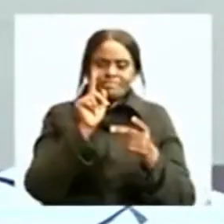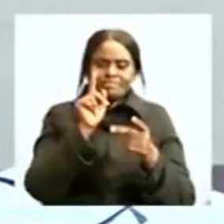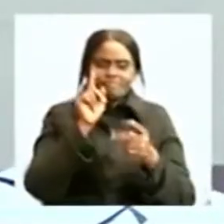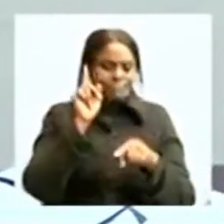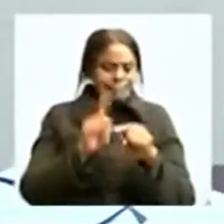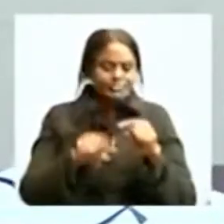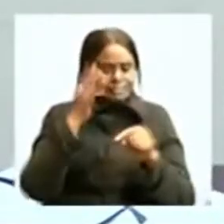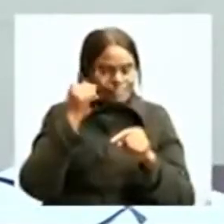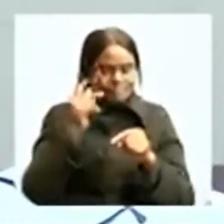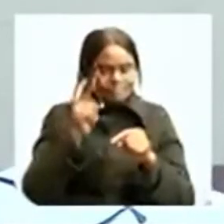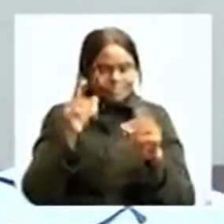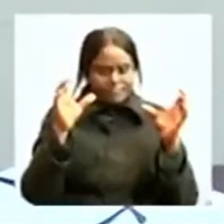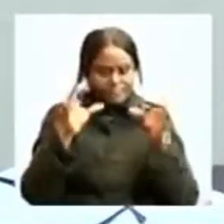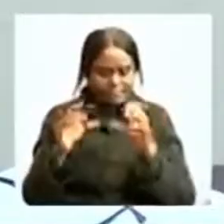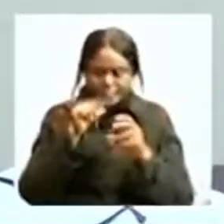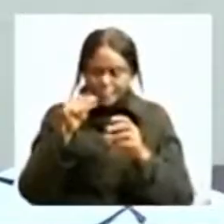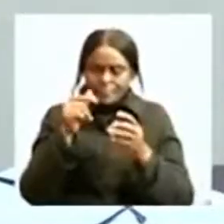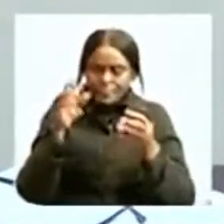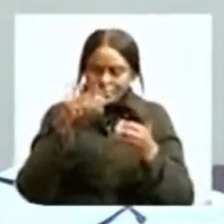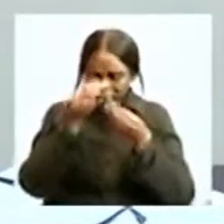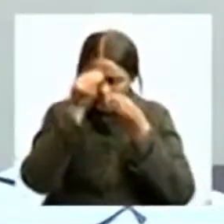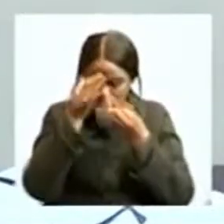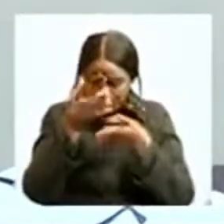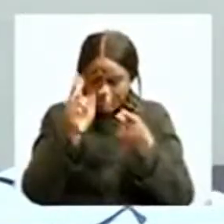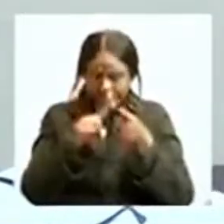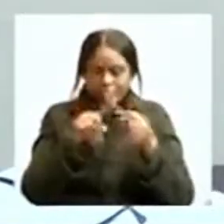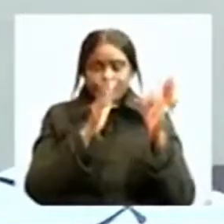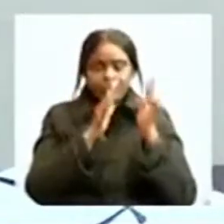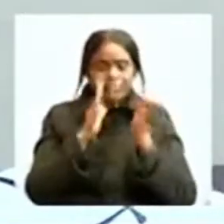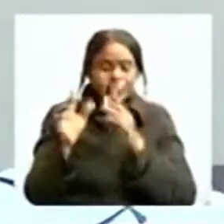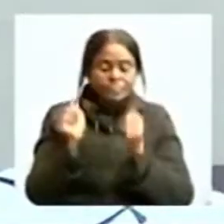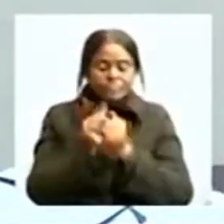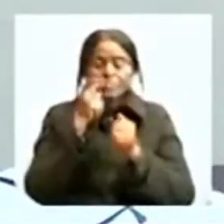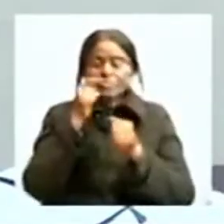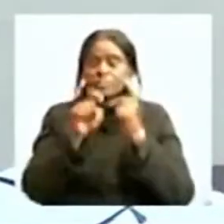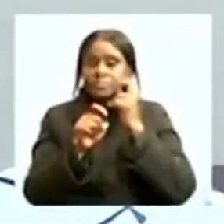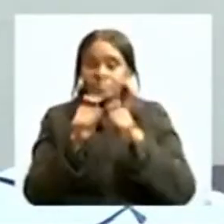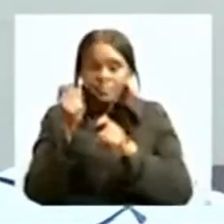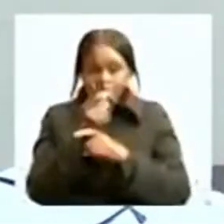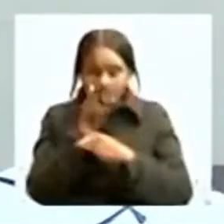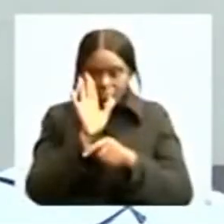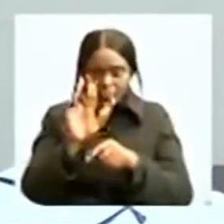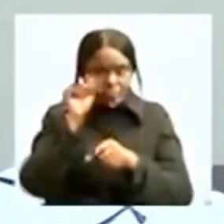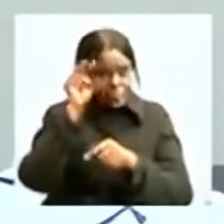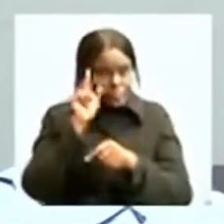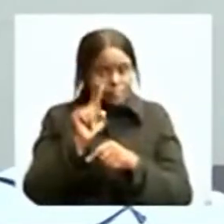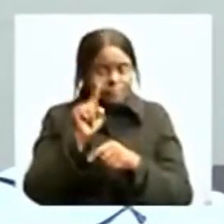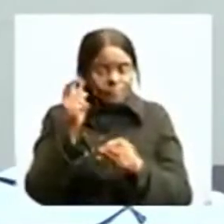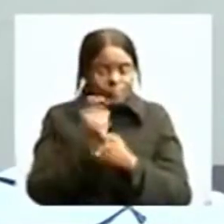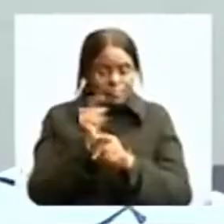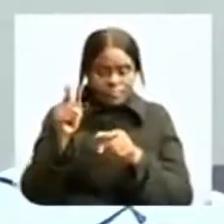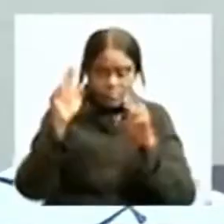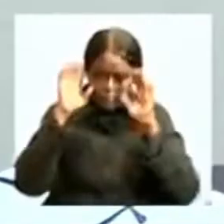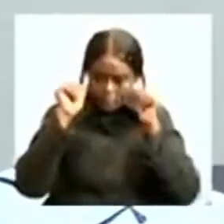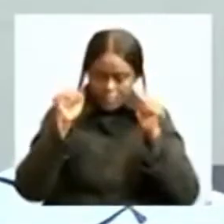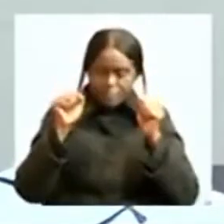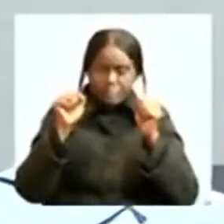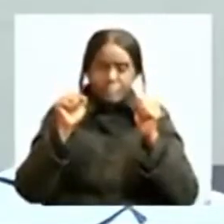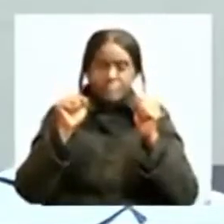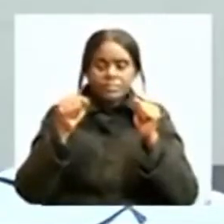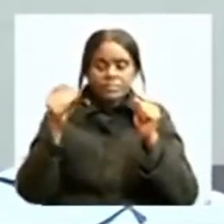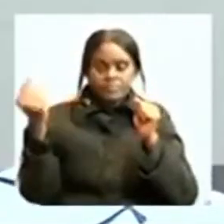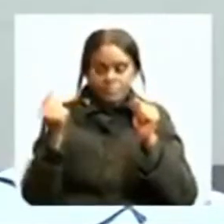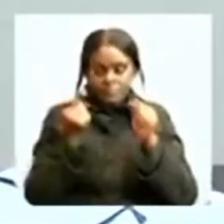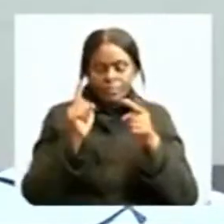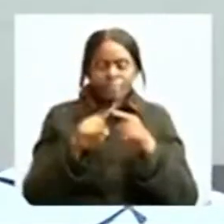So why are councils not adhering to orders and instructions from your ministry, from the president? He came